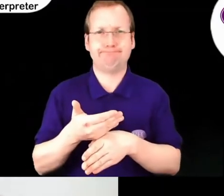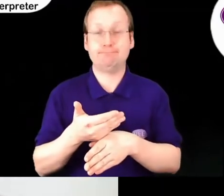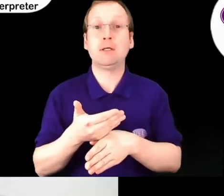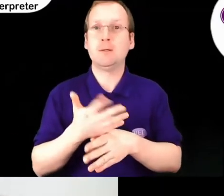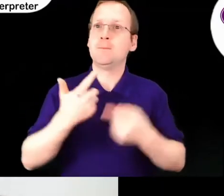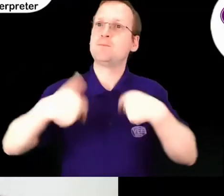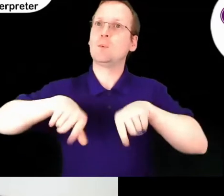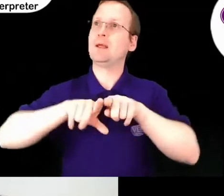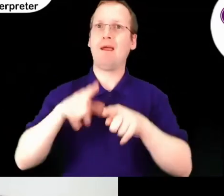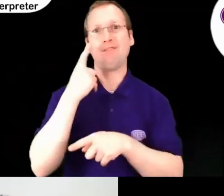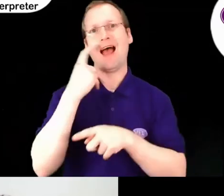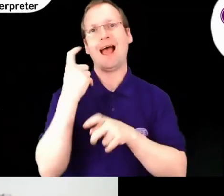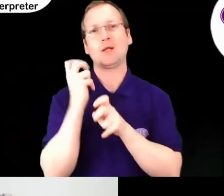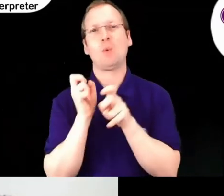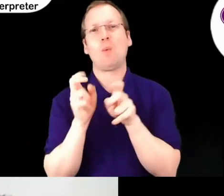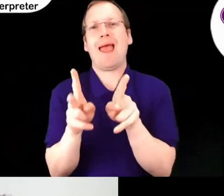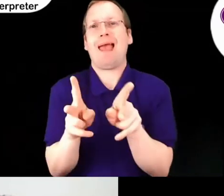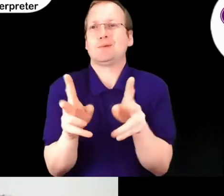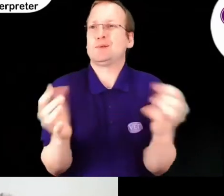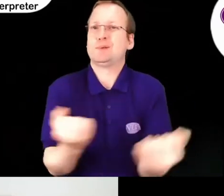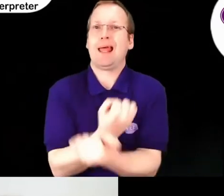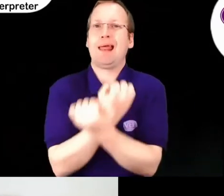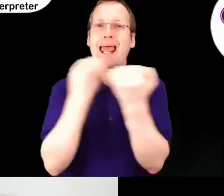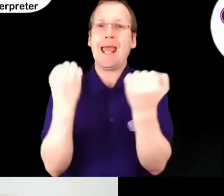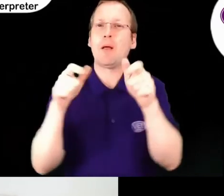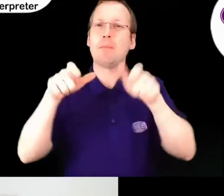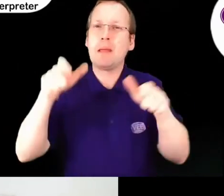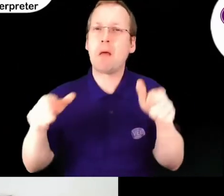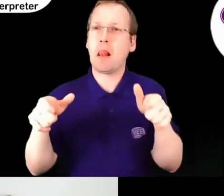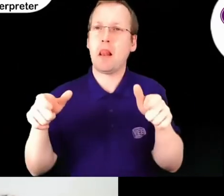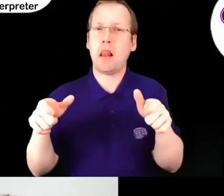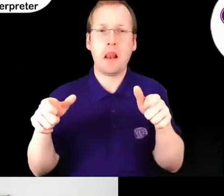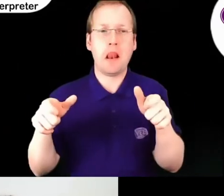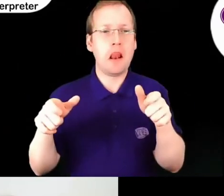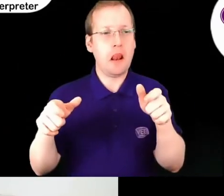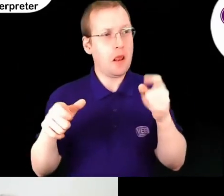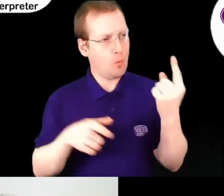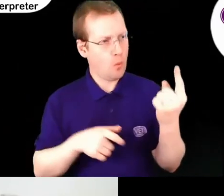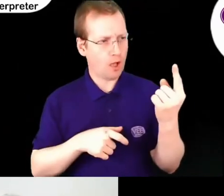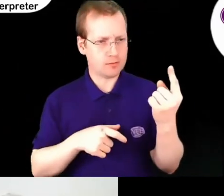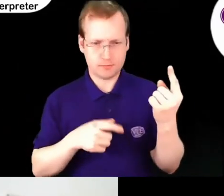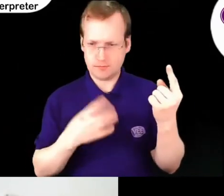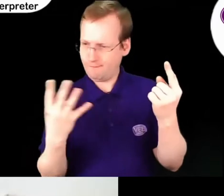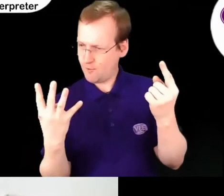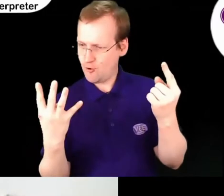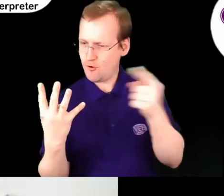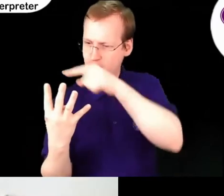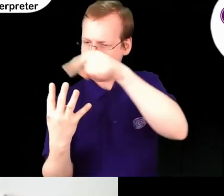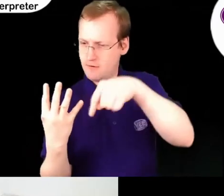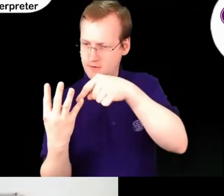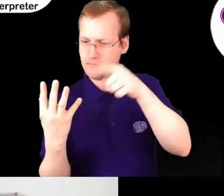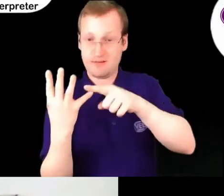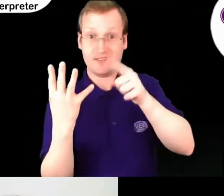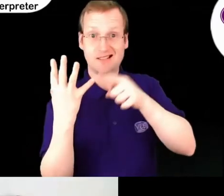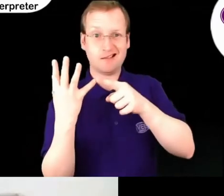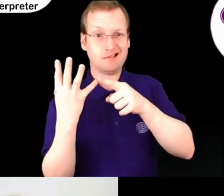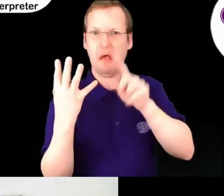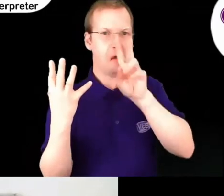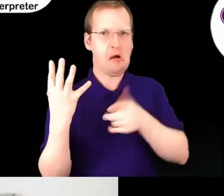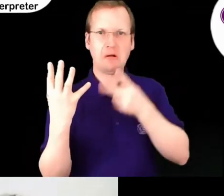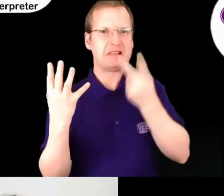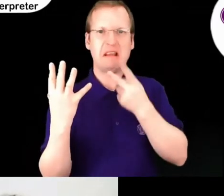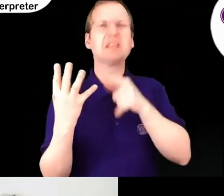we have to find ways of enabling people. One of four believe they can't sing. That's the kind of statistic. To believe